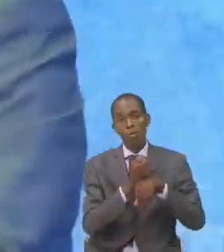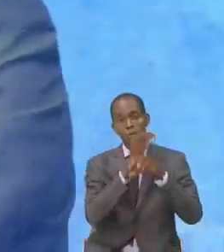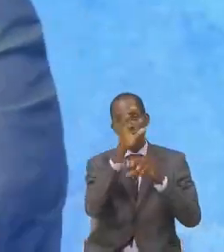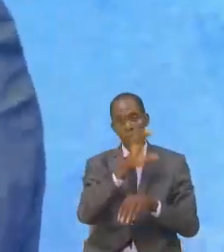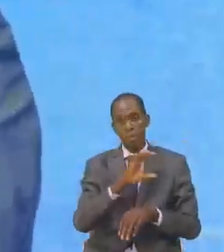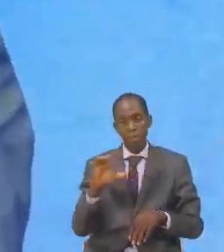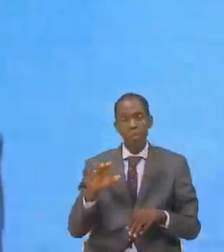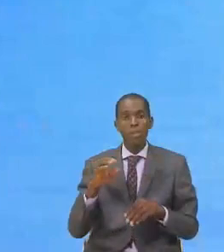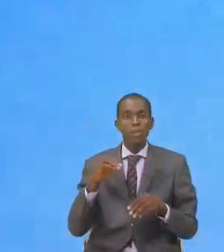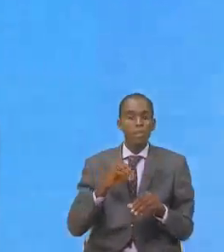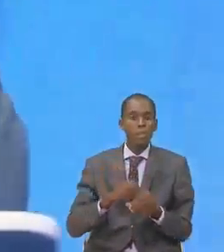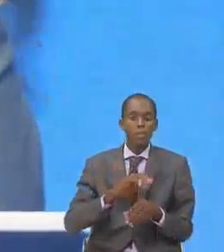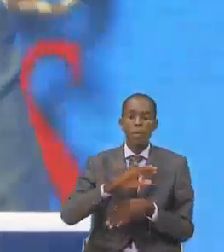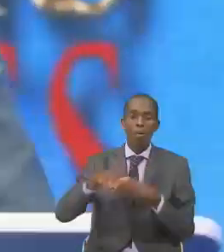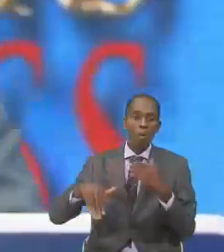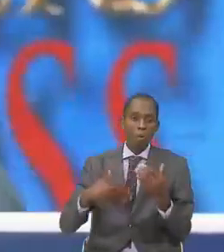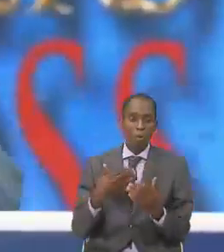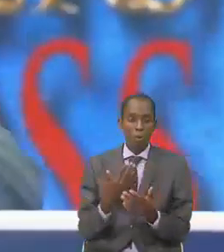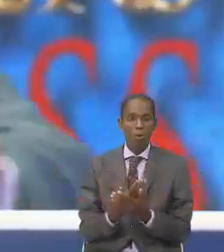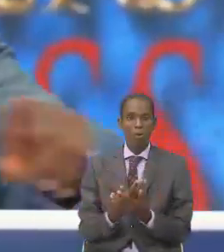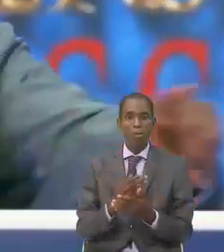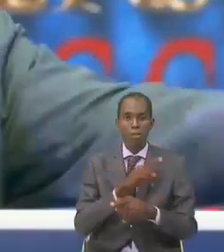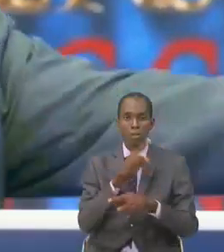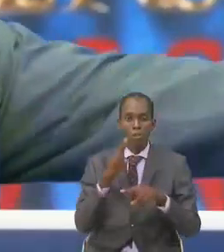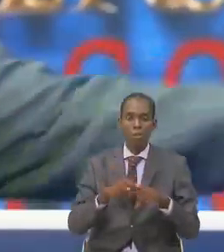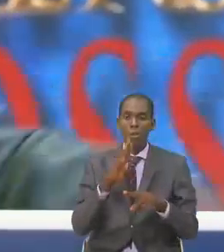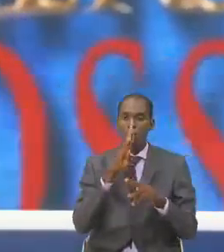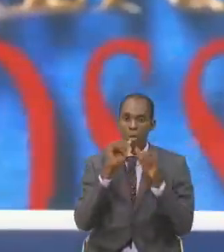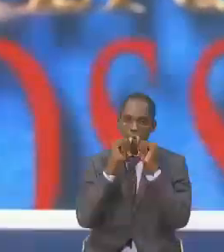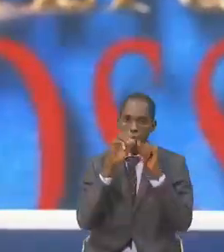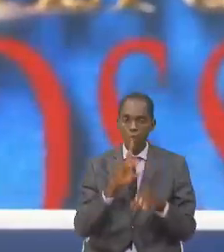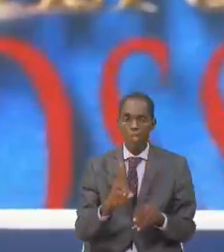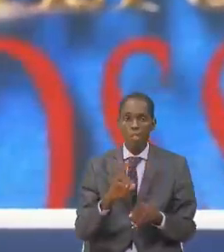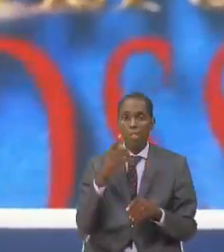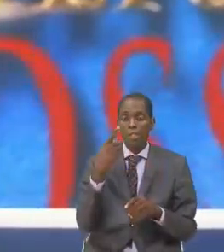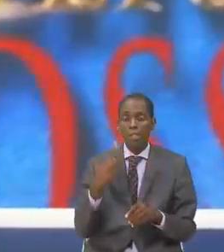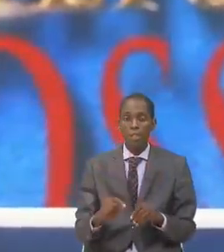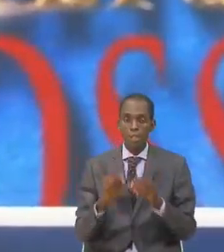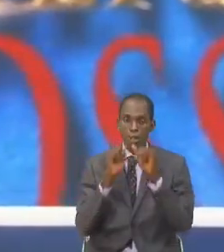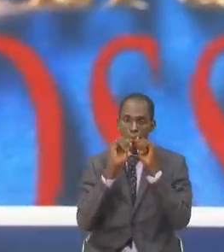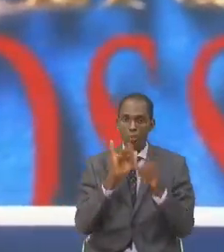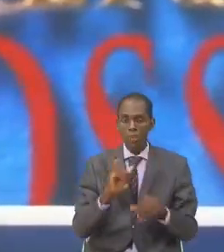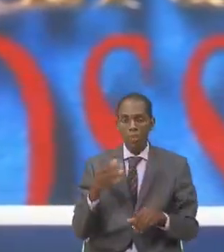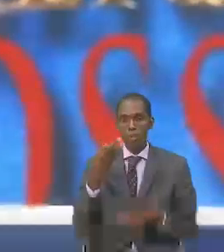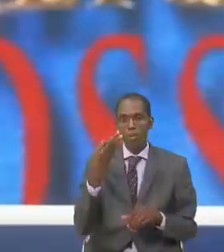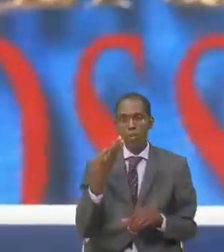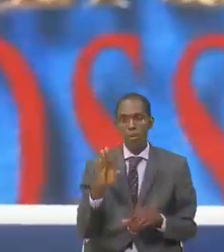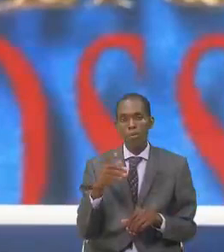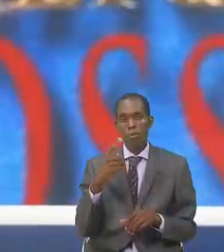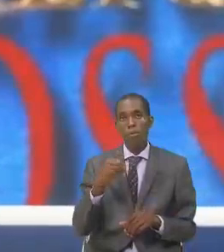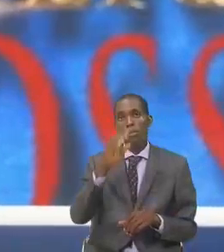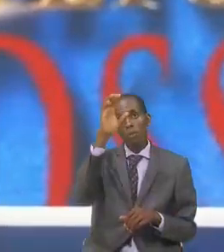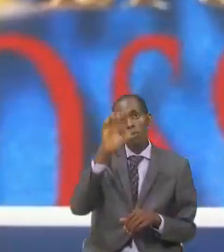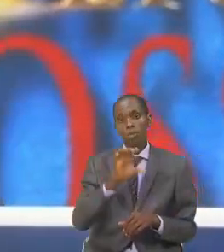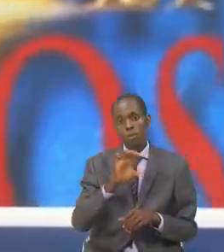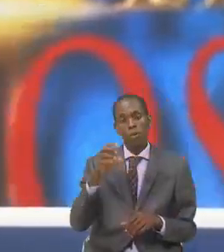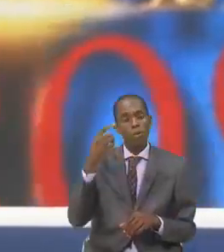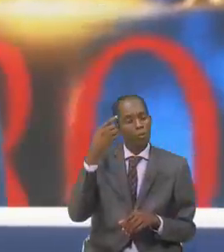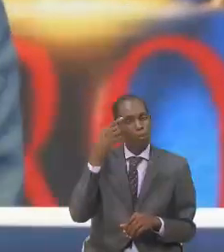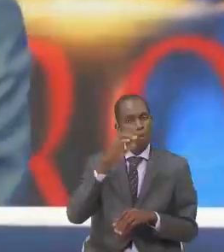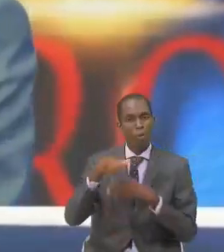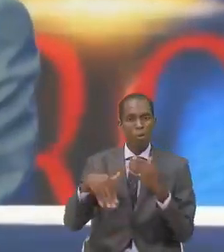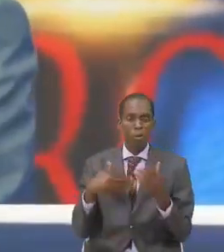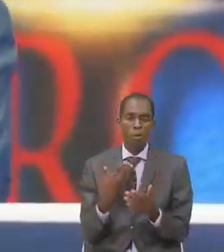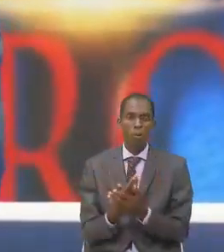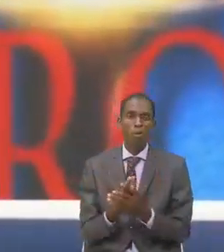of Calvary, in thee shall all nations be blessed. The blessings from the cross